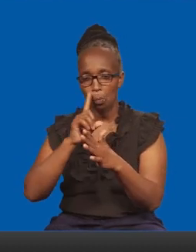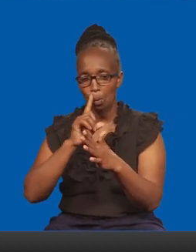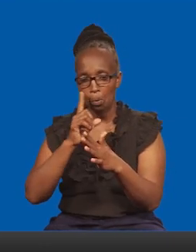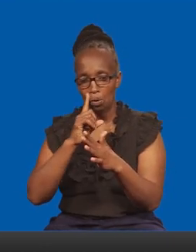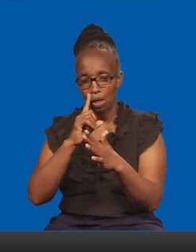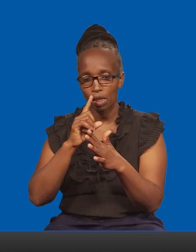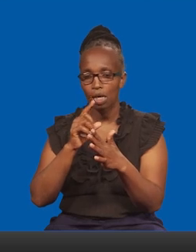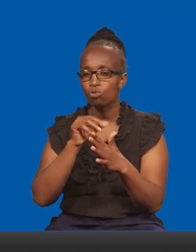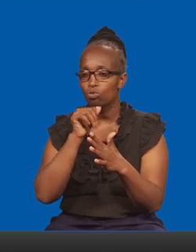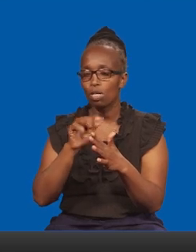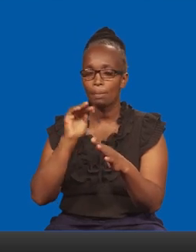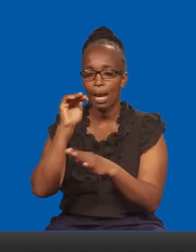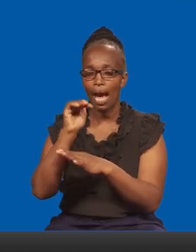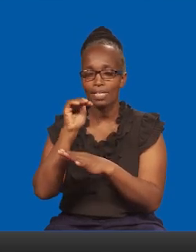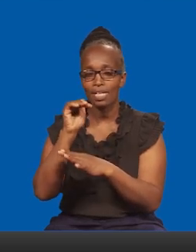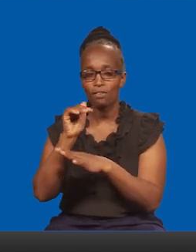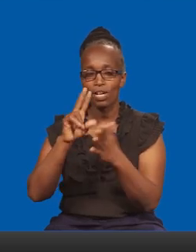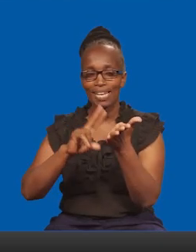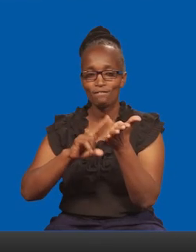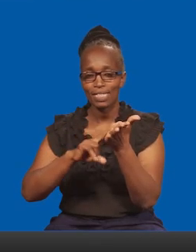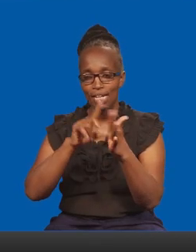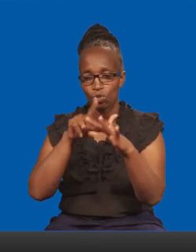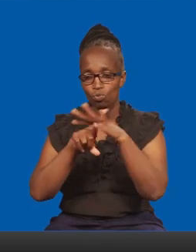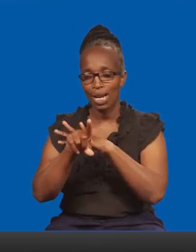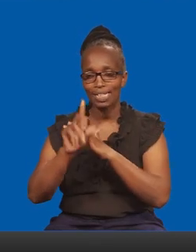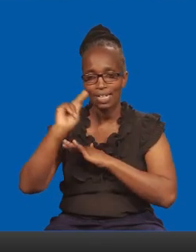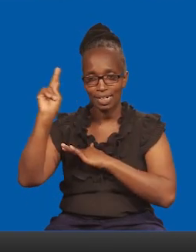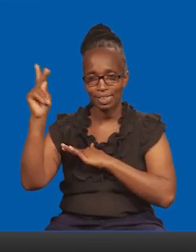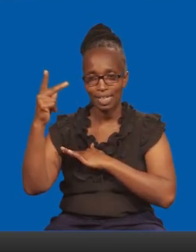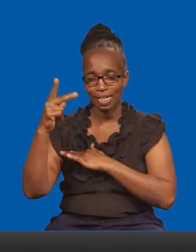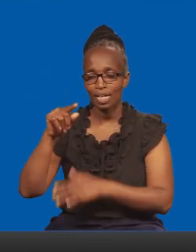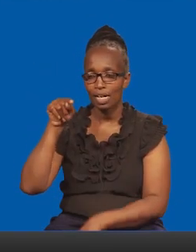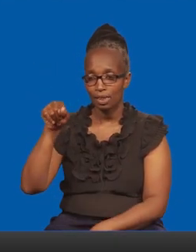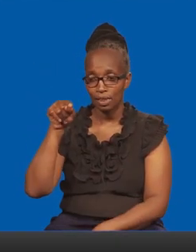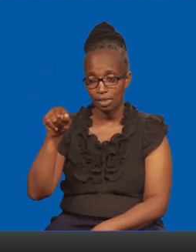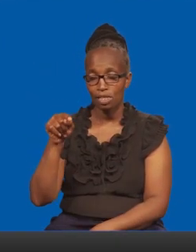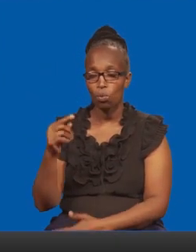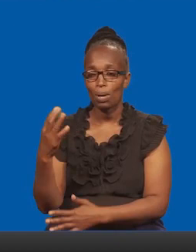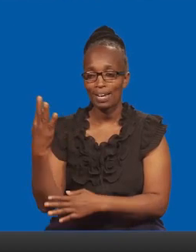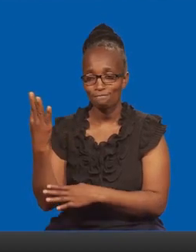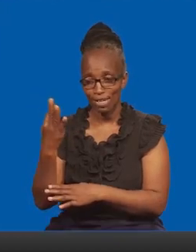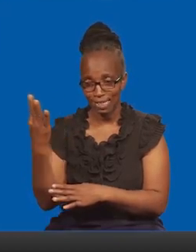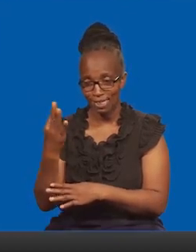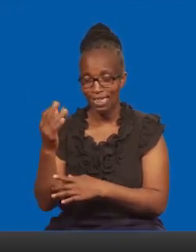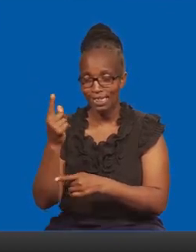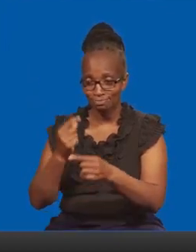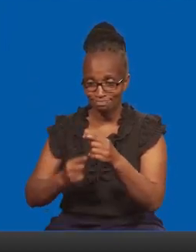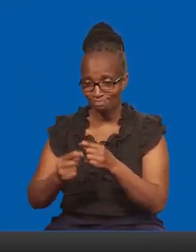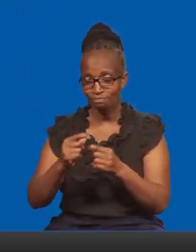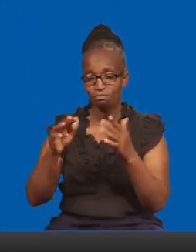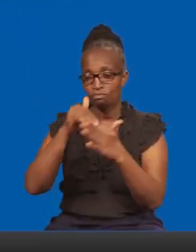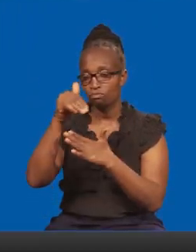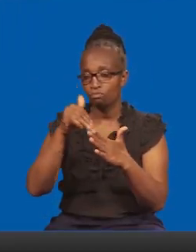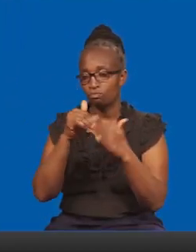will not need any visa to come to Kenya. The Africa Continental Free Trade Area that is going to